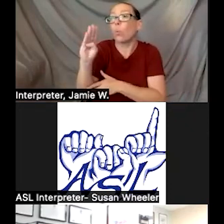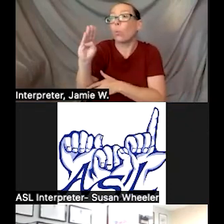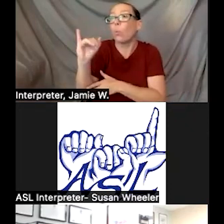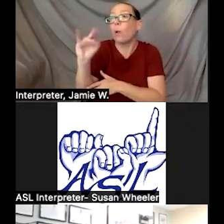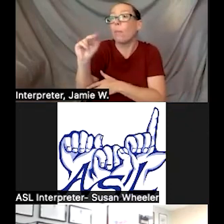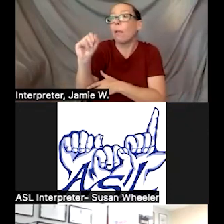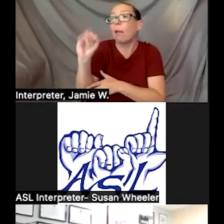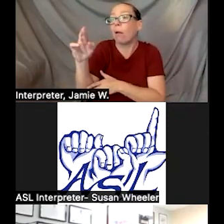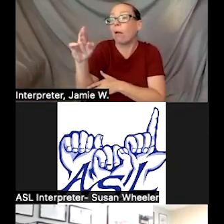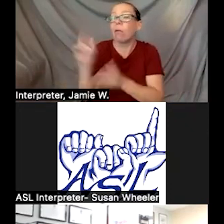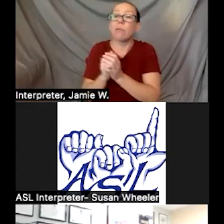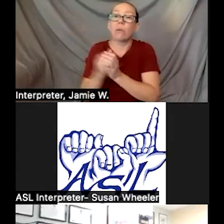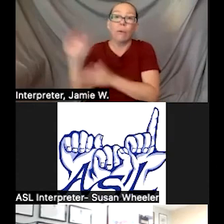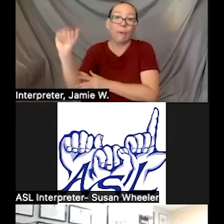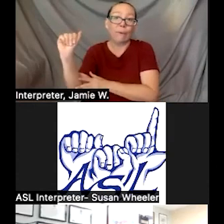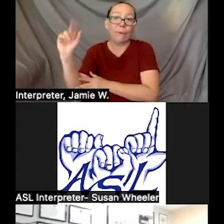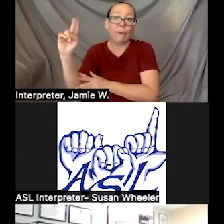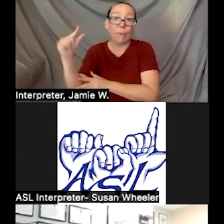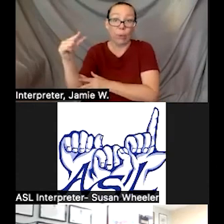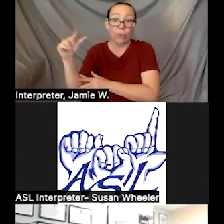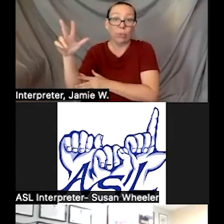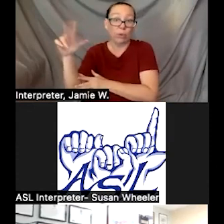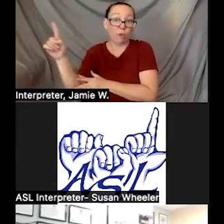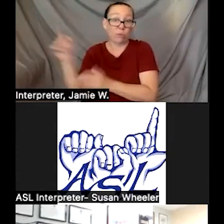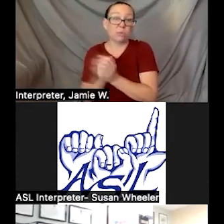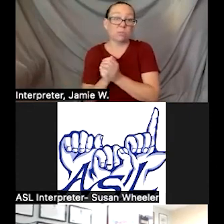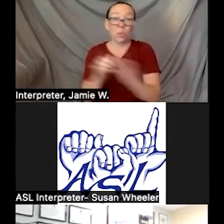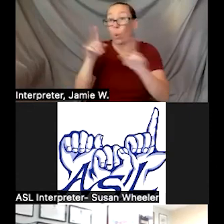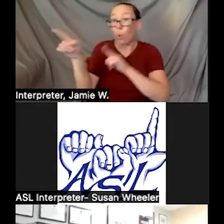go to earthquakecountry.org/calendar to learn more and to register.